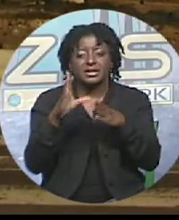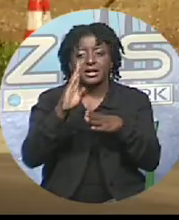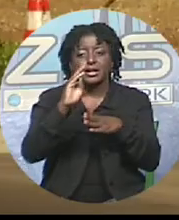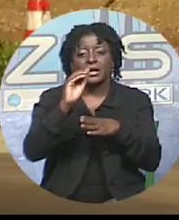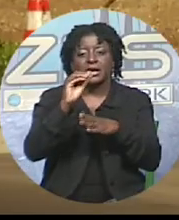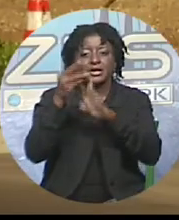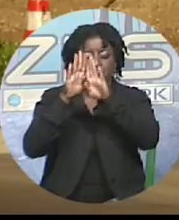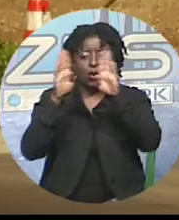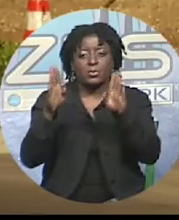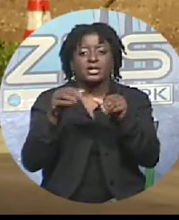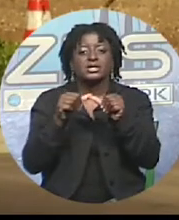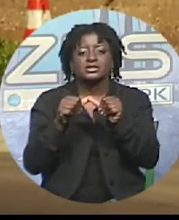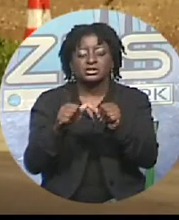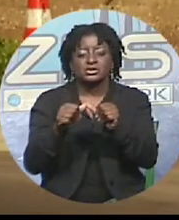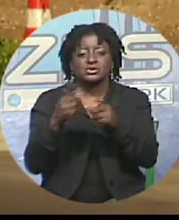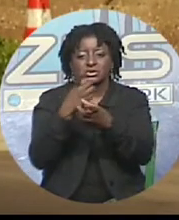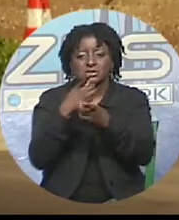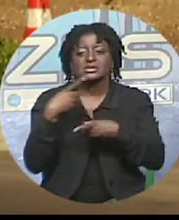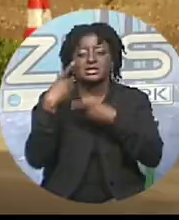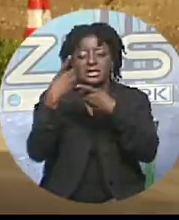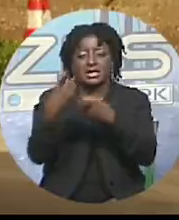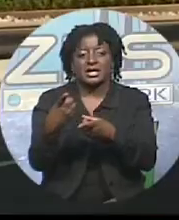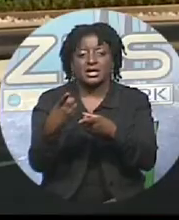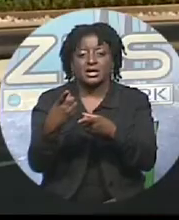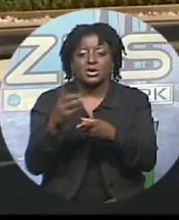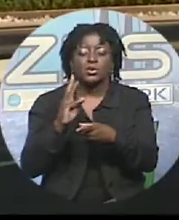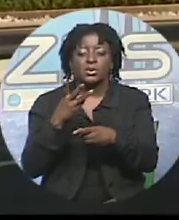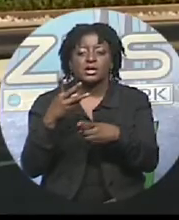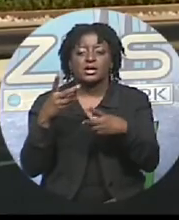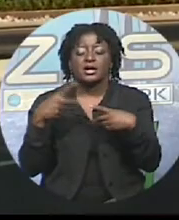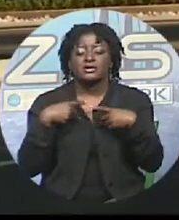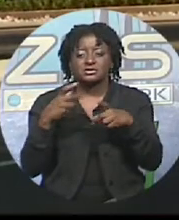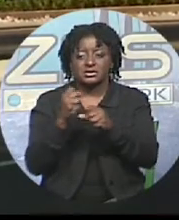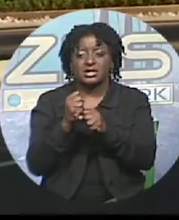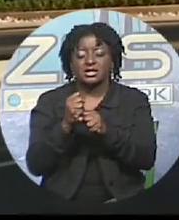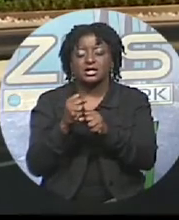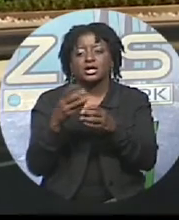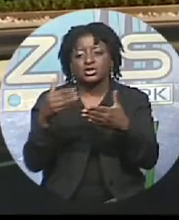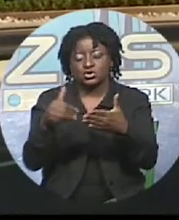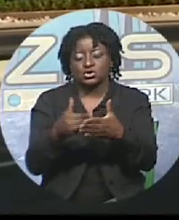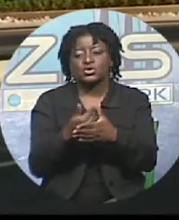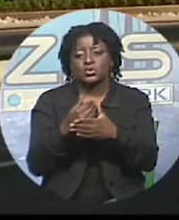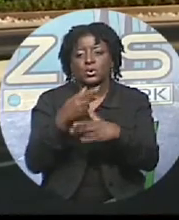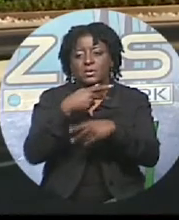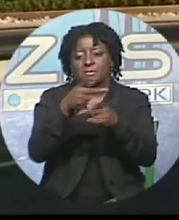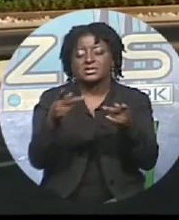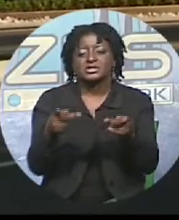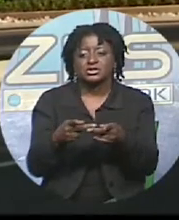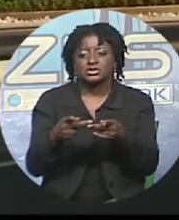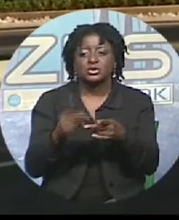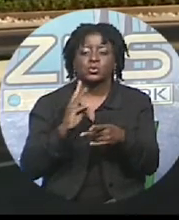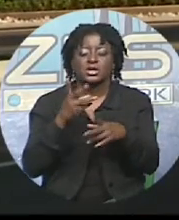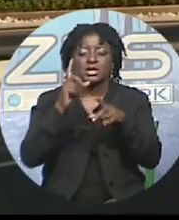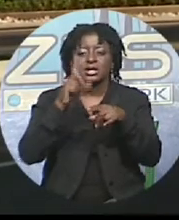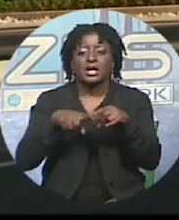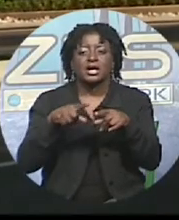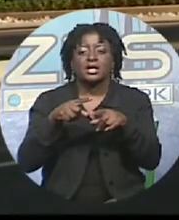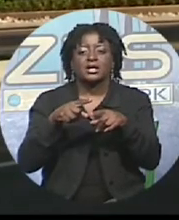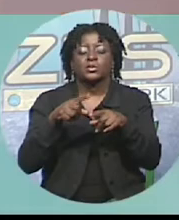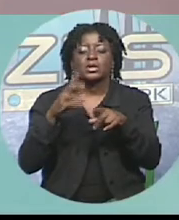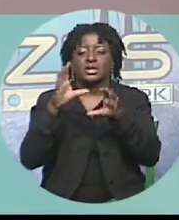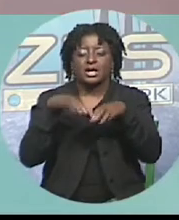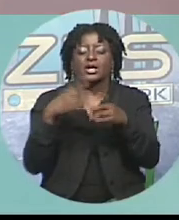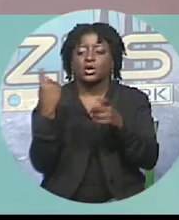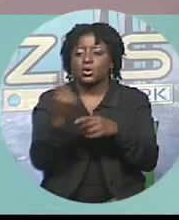be delayed, we have been put into a position where we can only maintain the property and its assets rather than operate